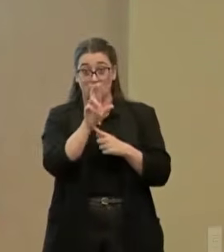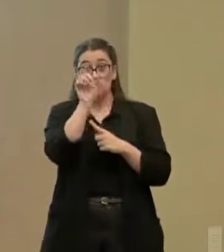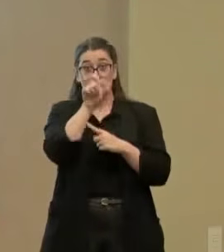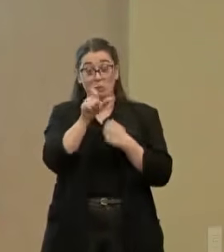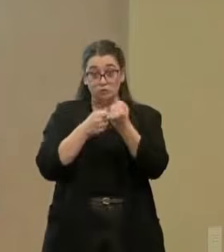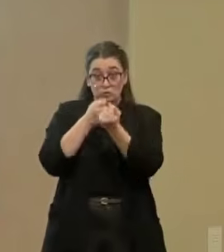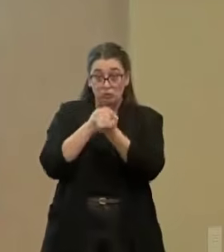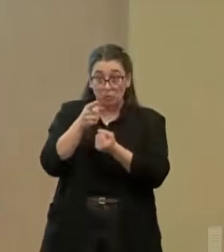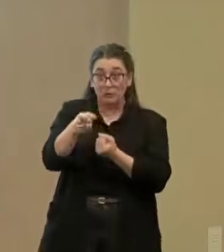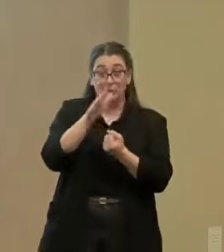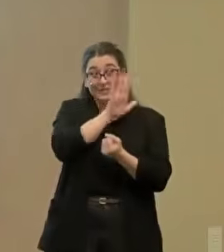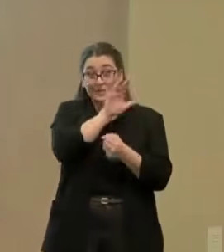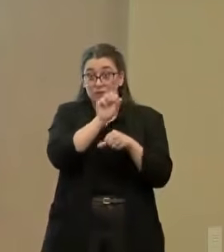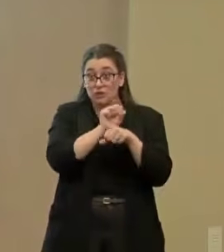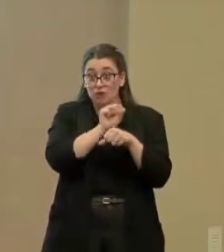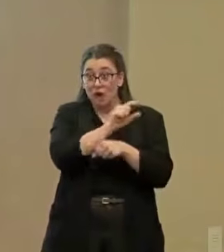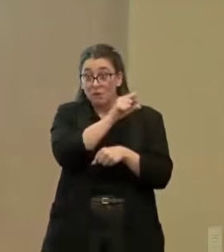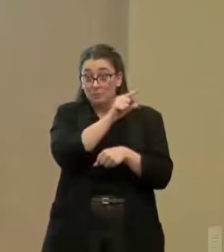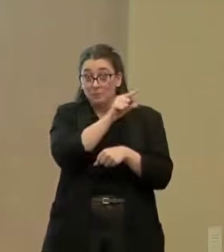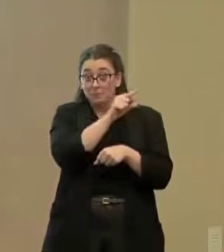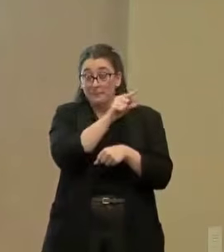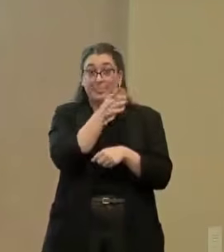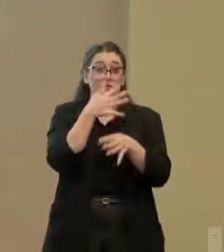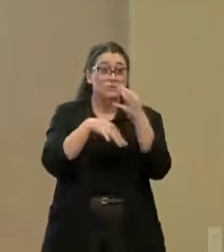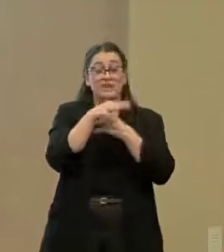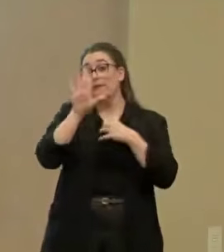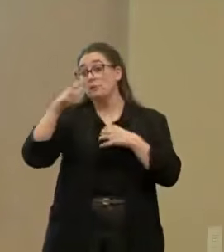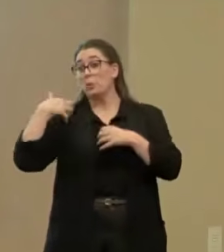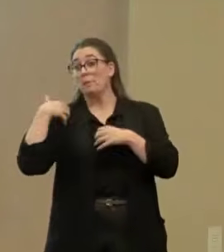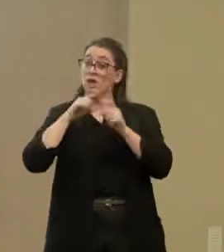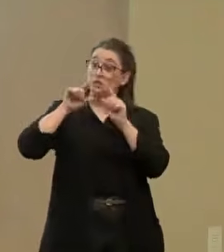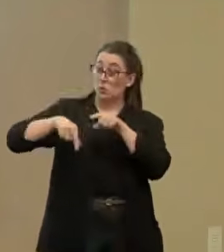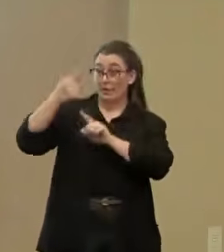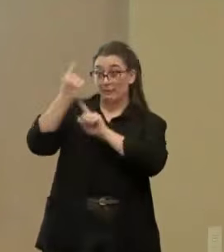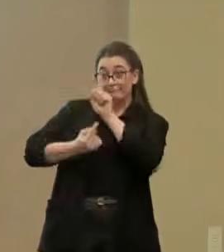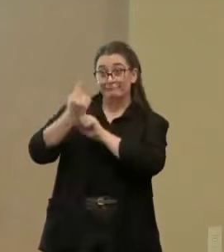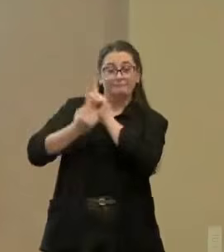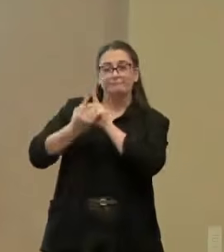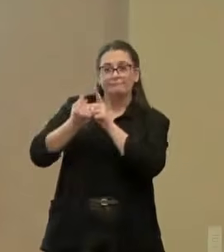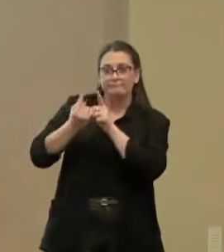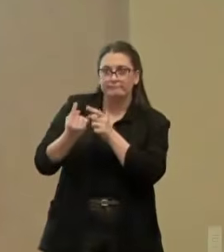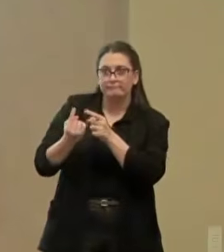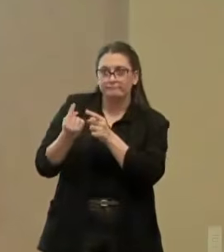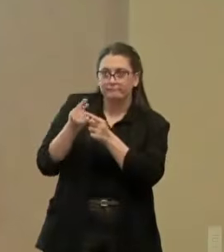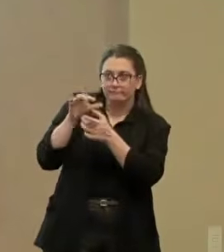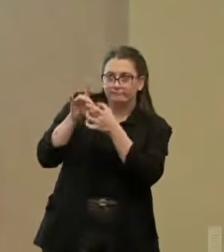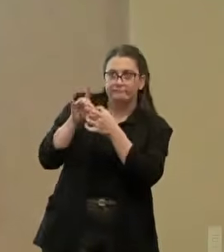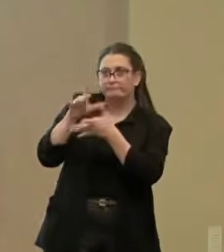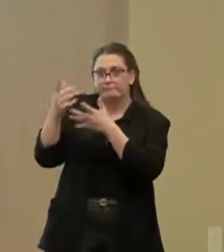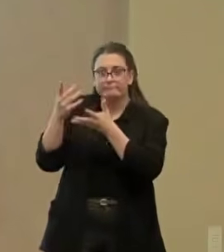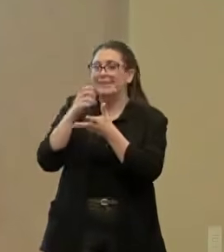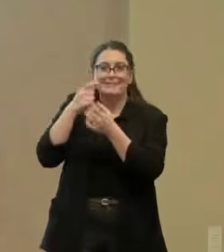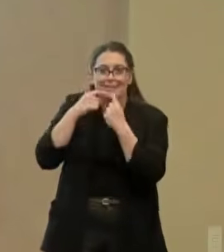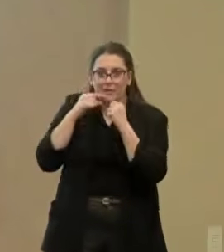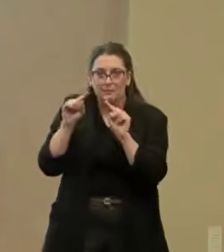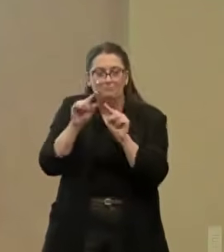That's literally their job. So instead of going to your boss, if you feel like it's not working, I would just go straight to HR and explain